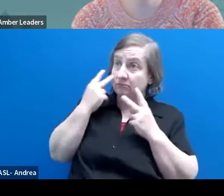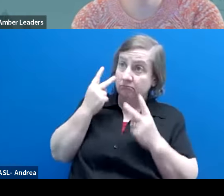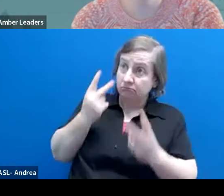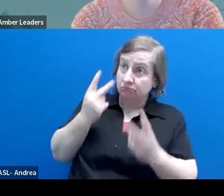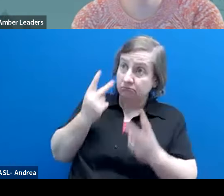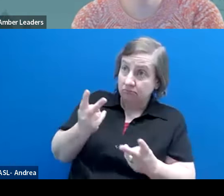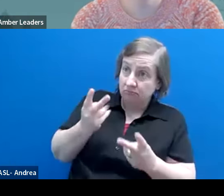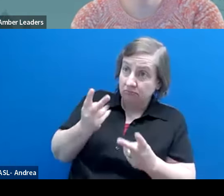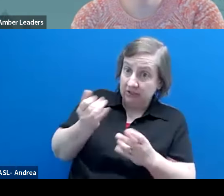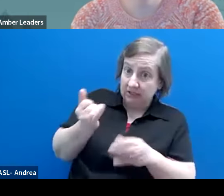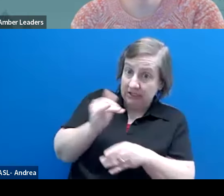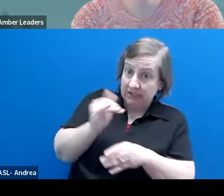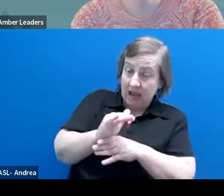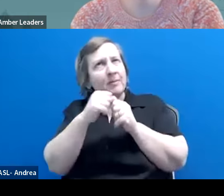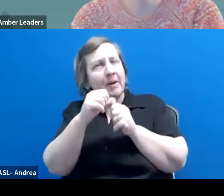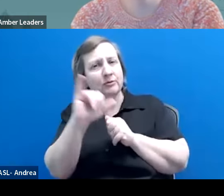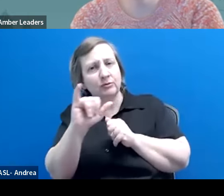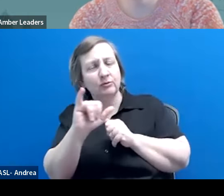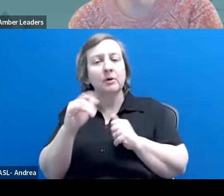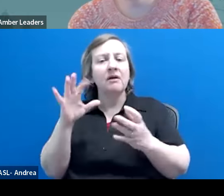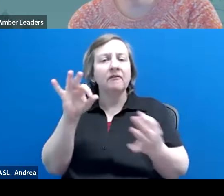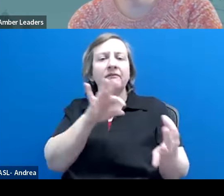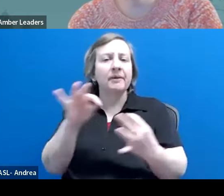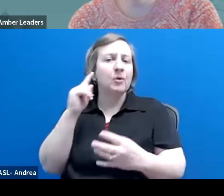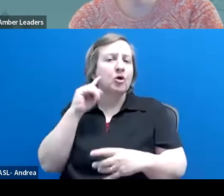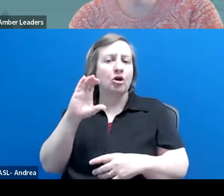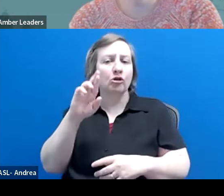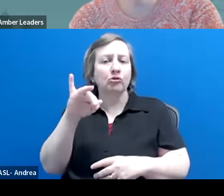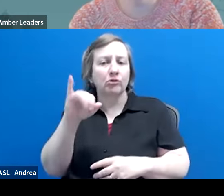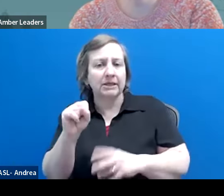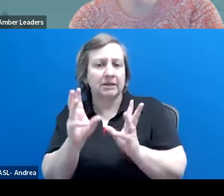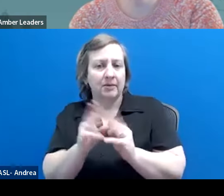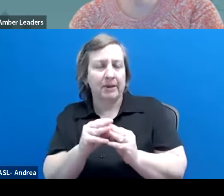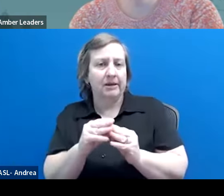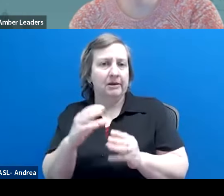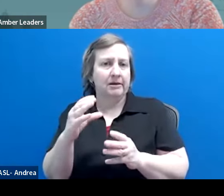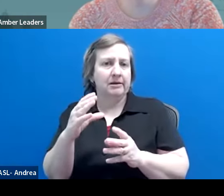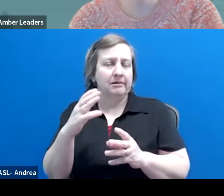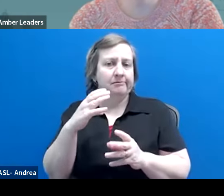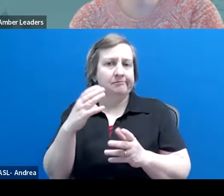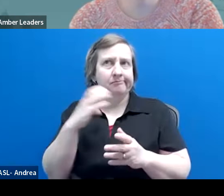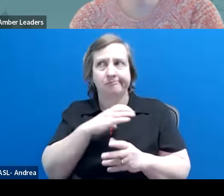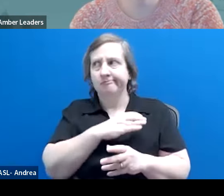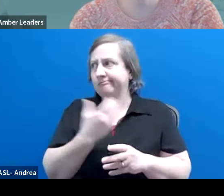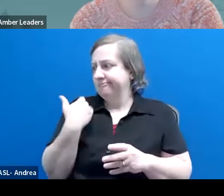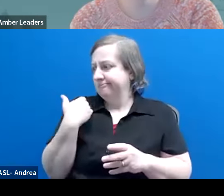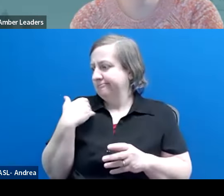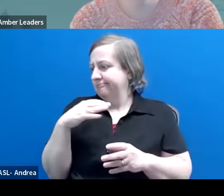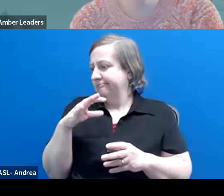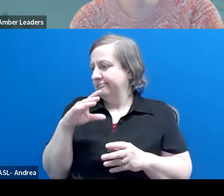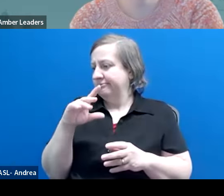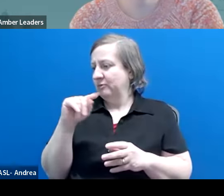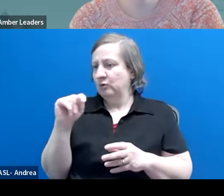our memories, some of the feedback we heard at our CRIS committee meeting last February 2nd, so last Tuesday.